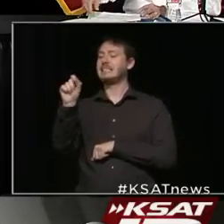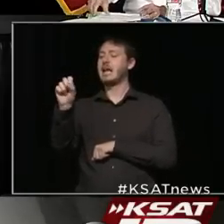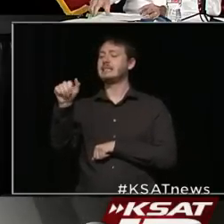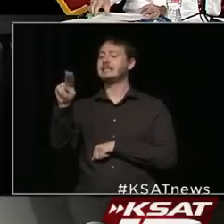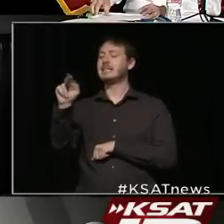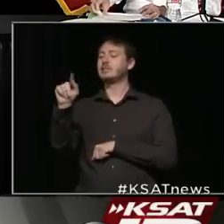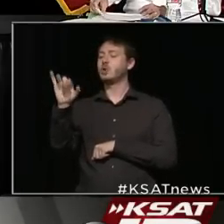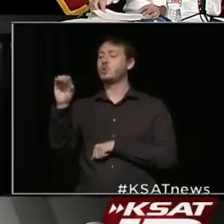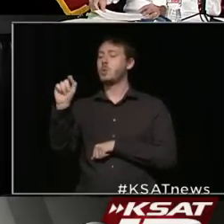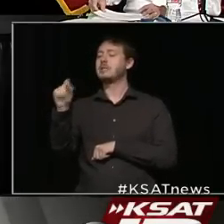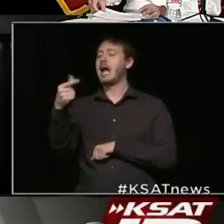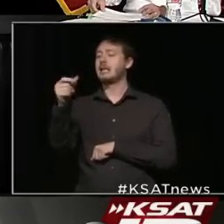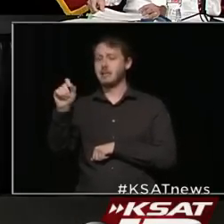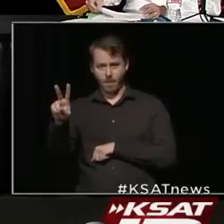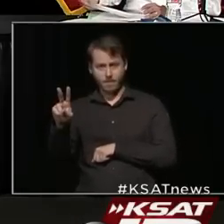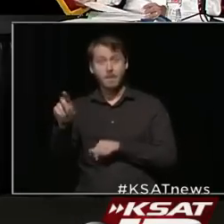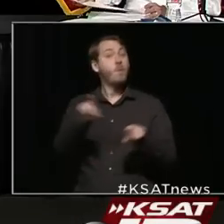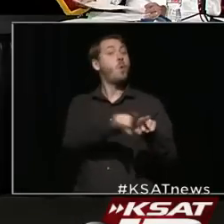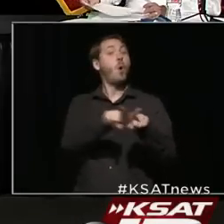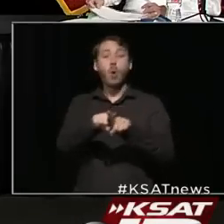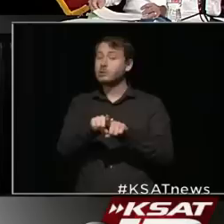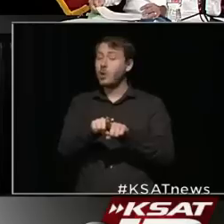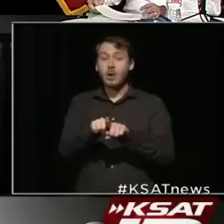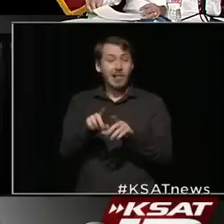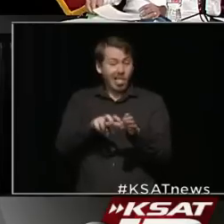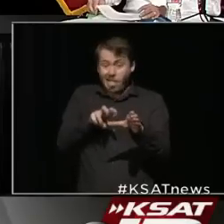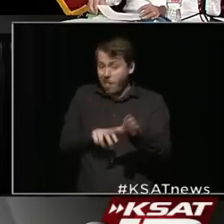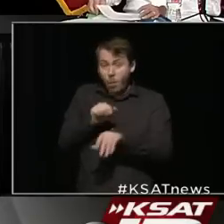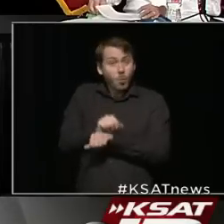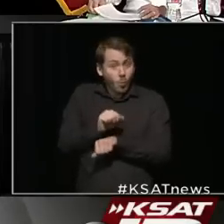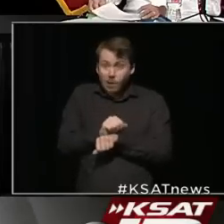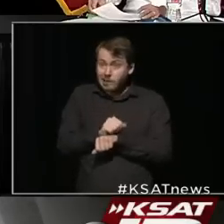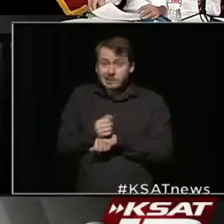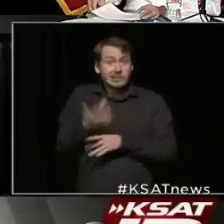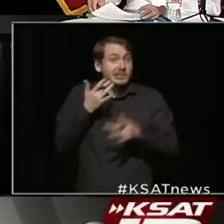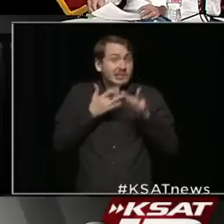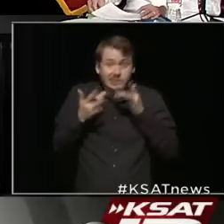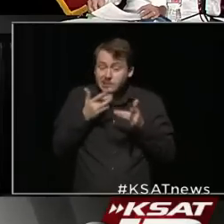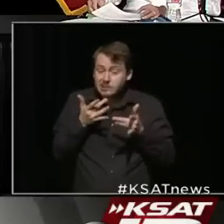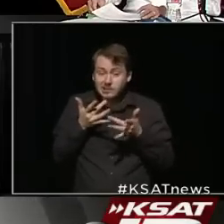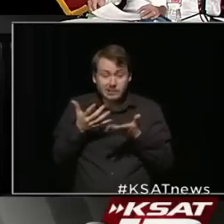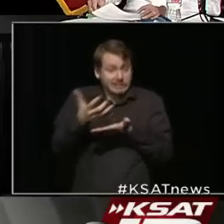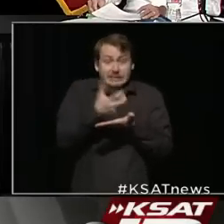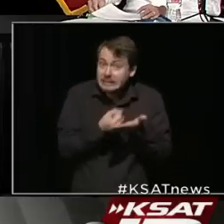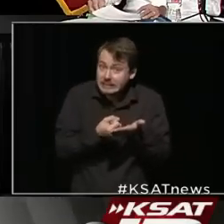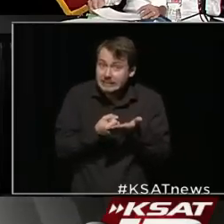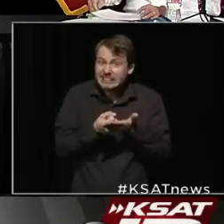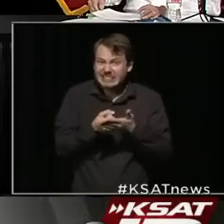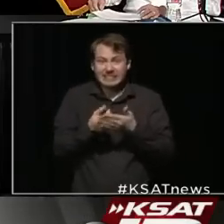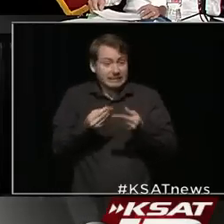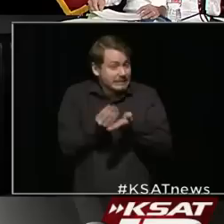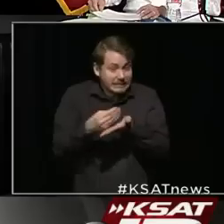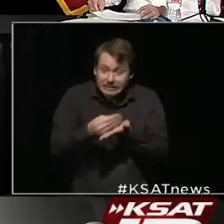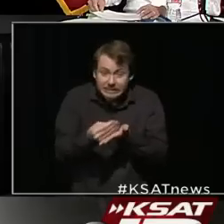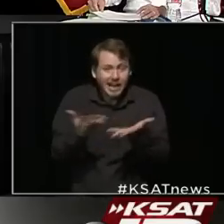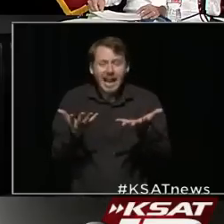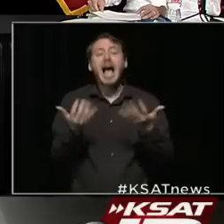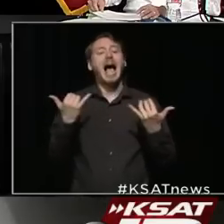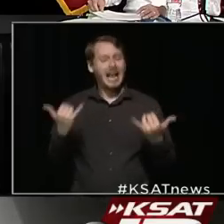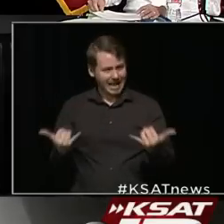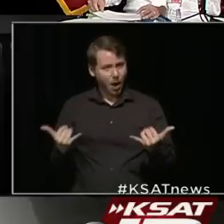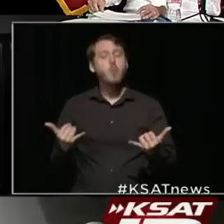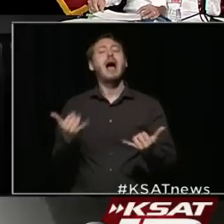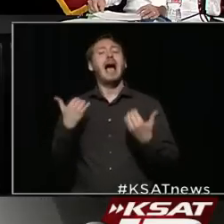covid19.sanantonio.gov. Also, if you've been out of work, if you've been displaced from income and from your job because of COVID-19, we have a job training